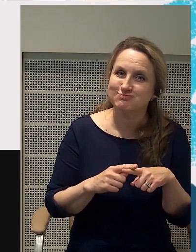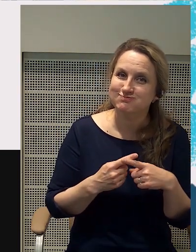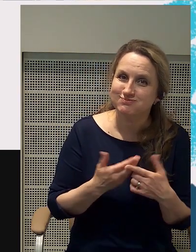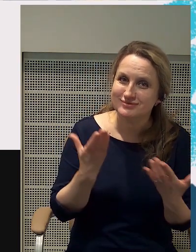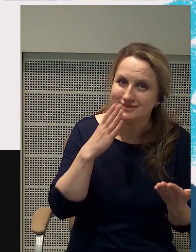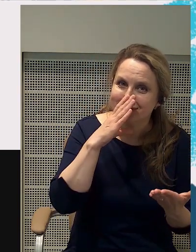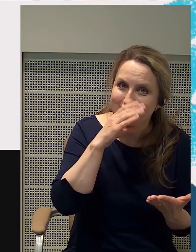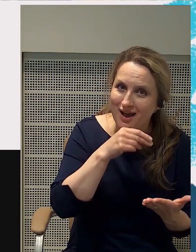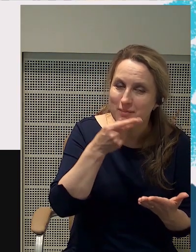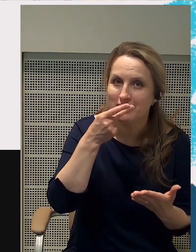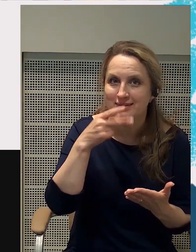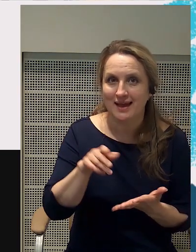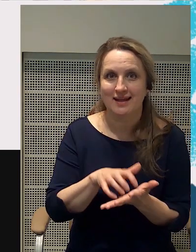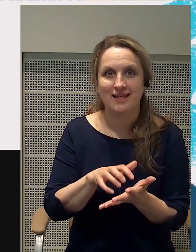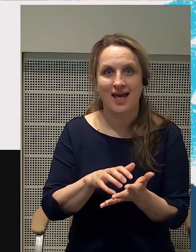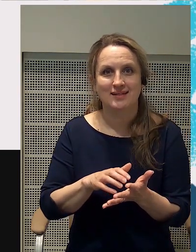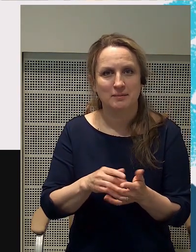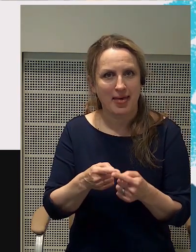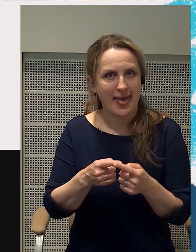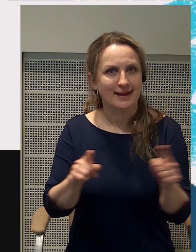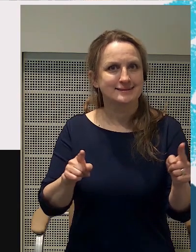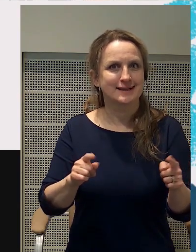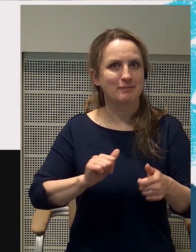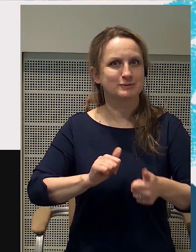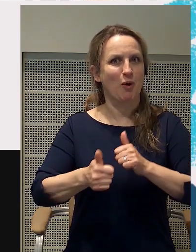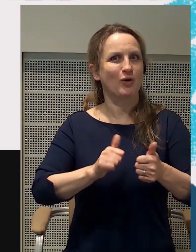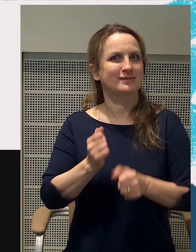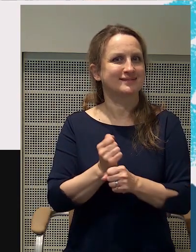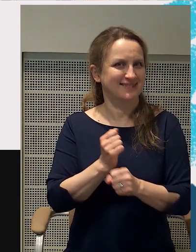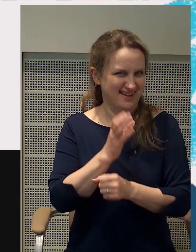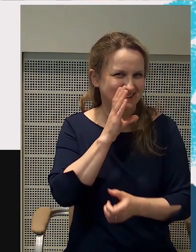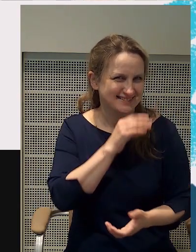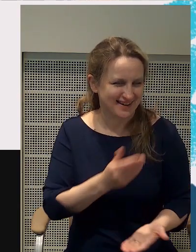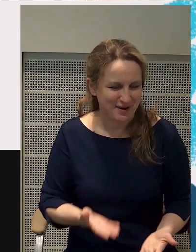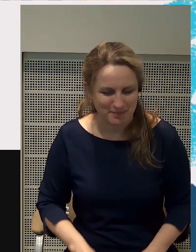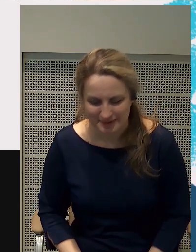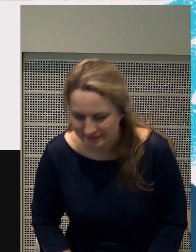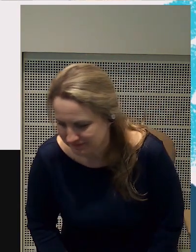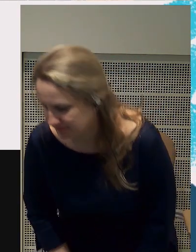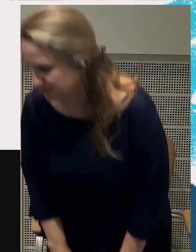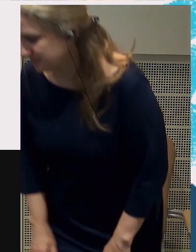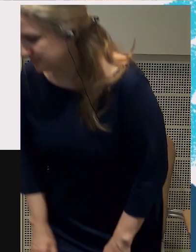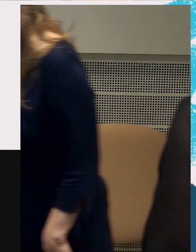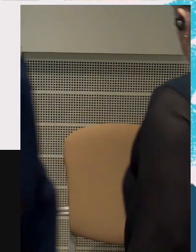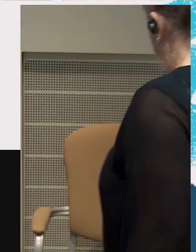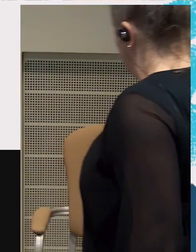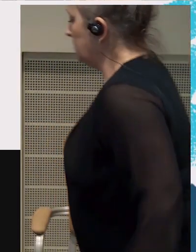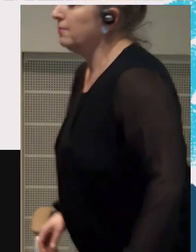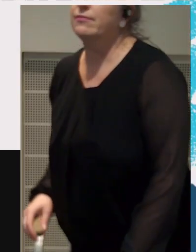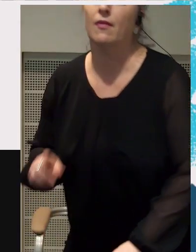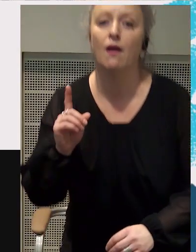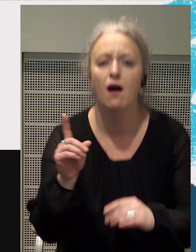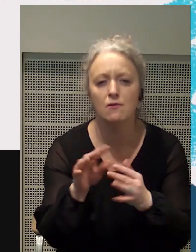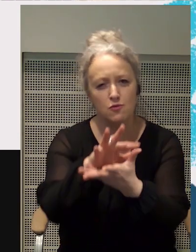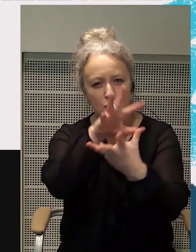end, it's the patient's own perspective, and only the patient can tell you what matters most for their quality of life and how they're most affected